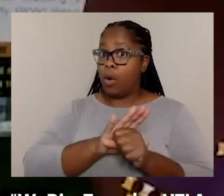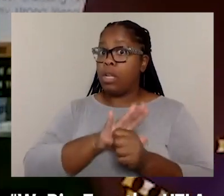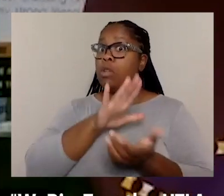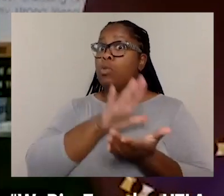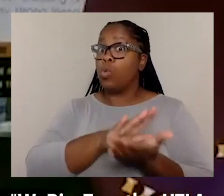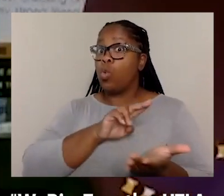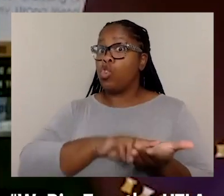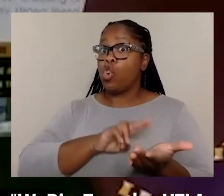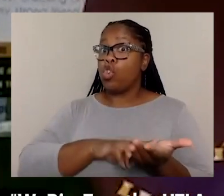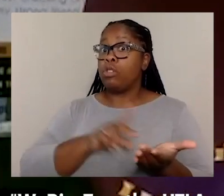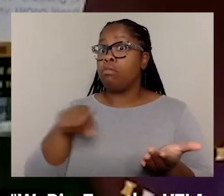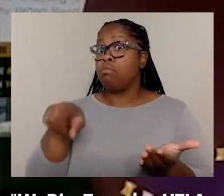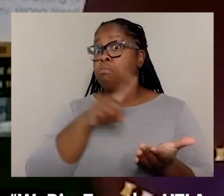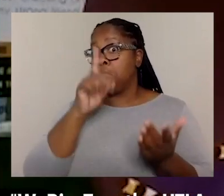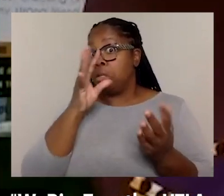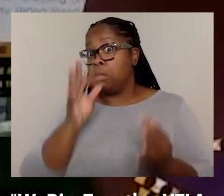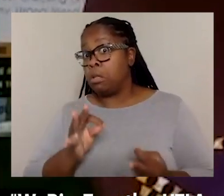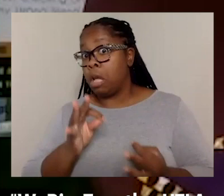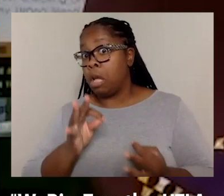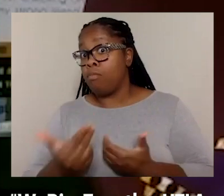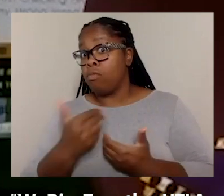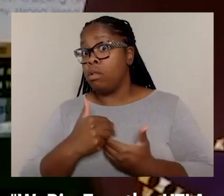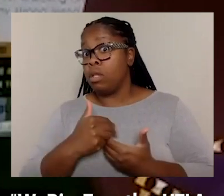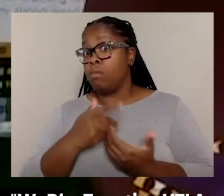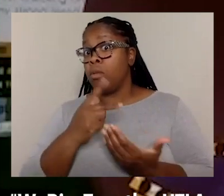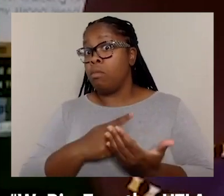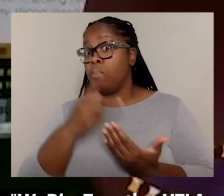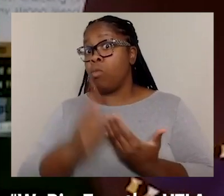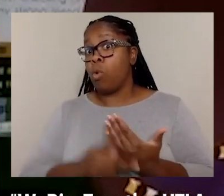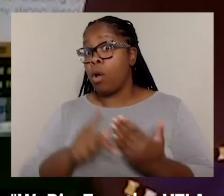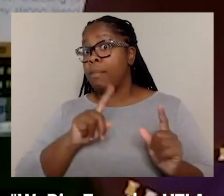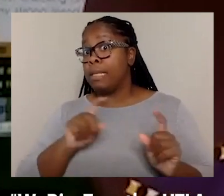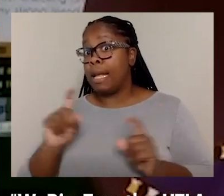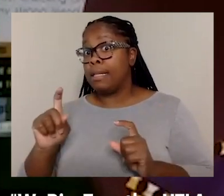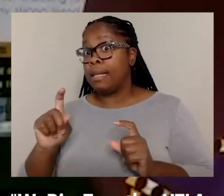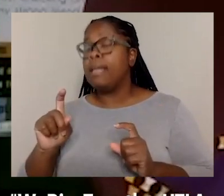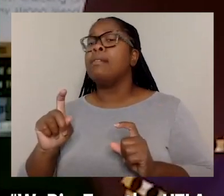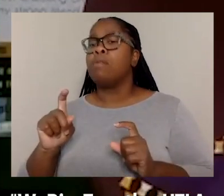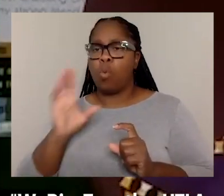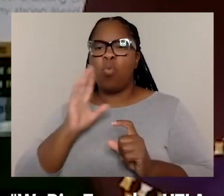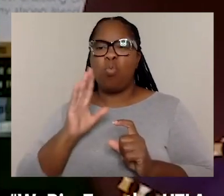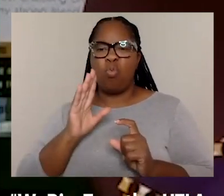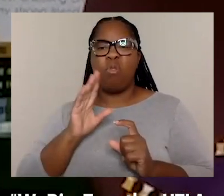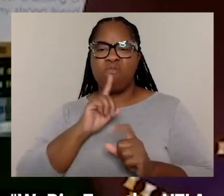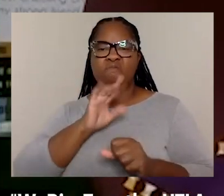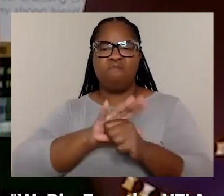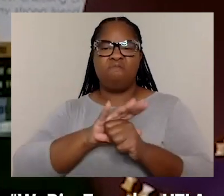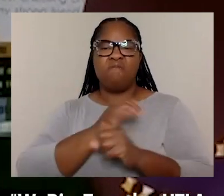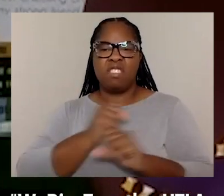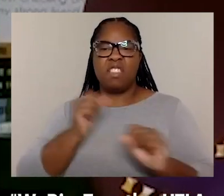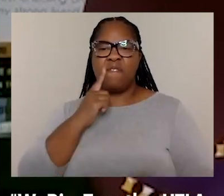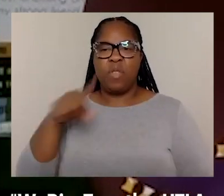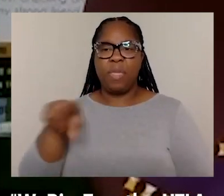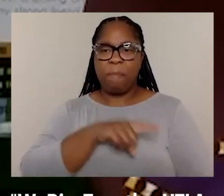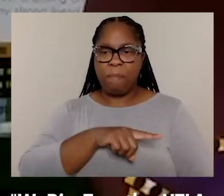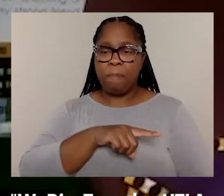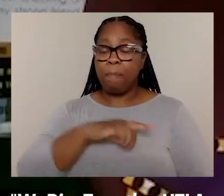nurses who choose to participate in the district's testing program. The most important